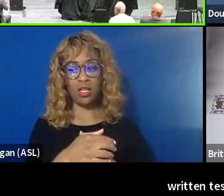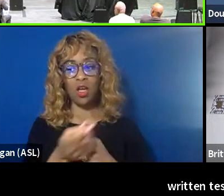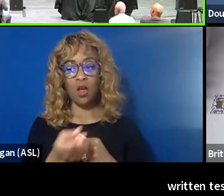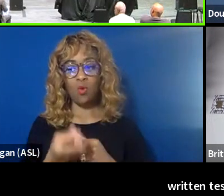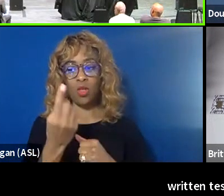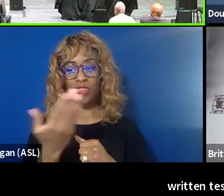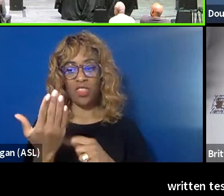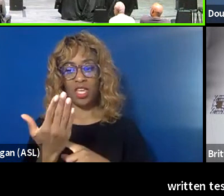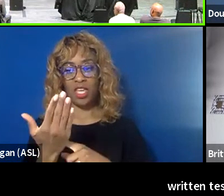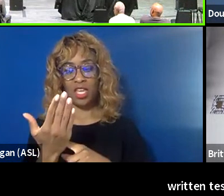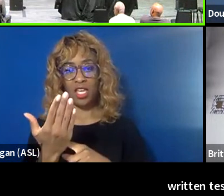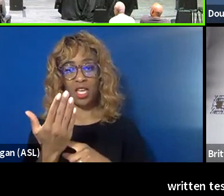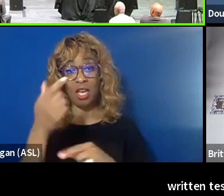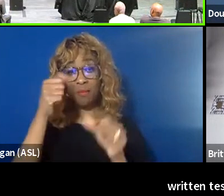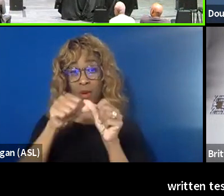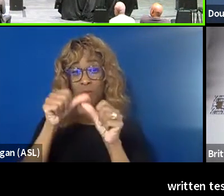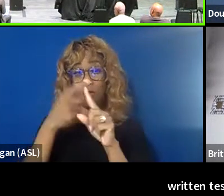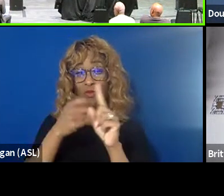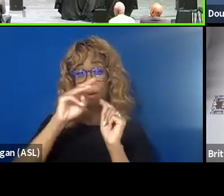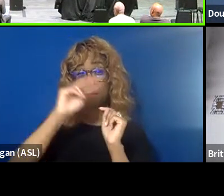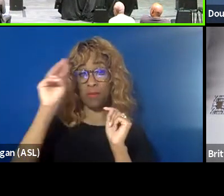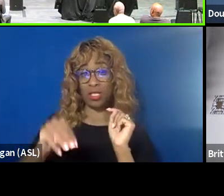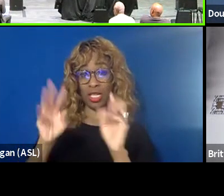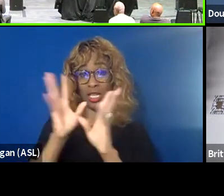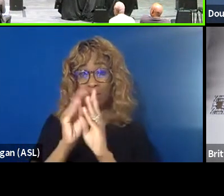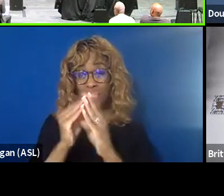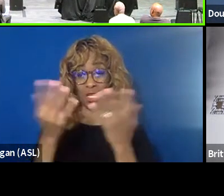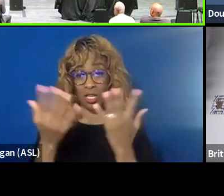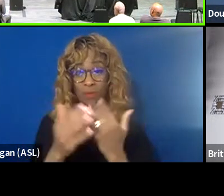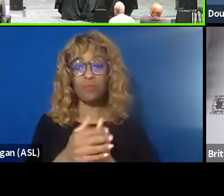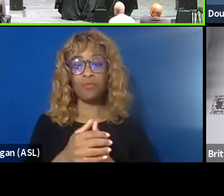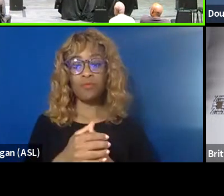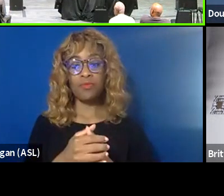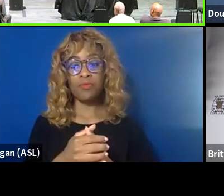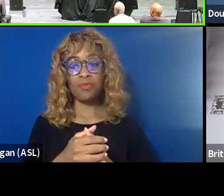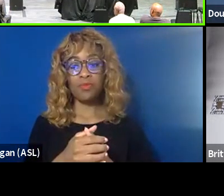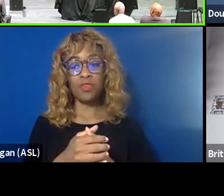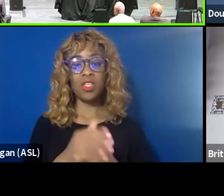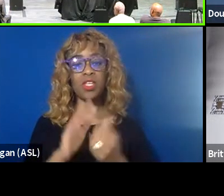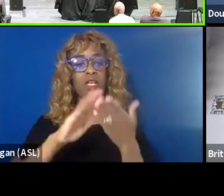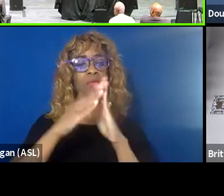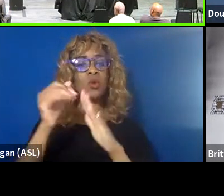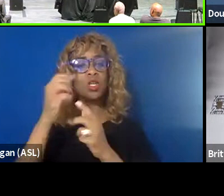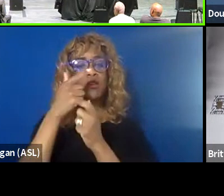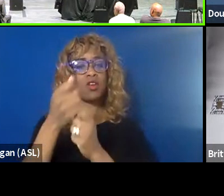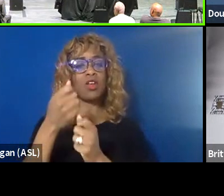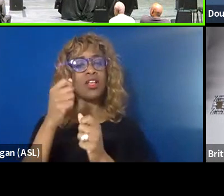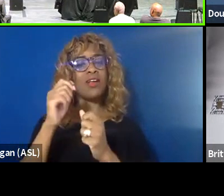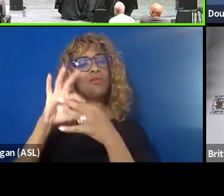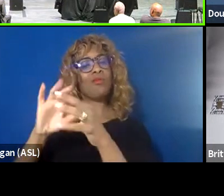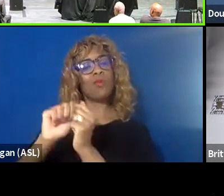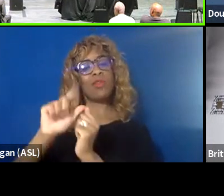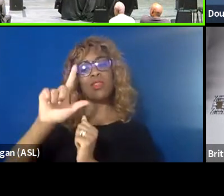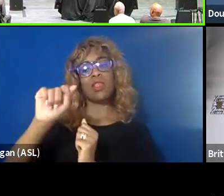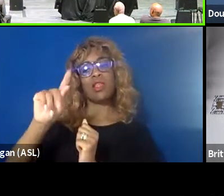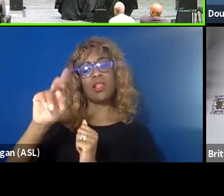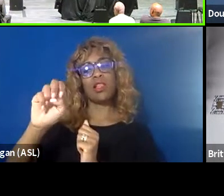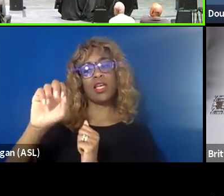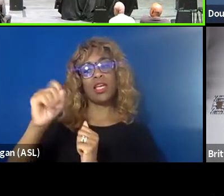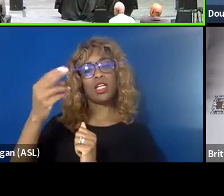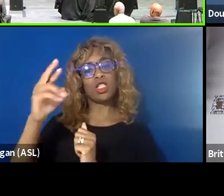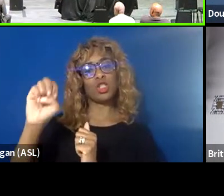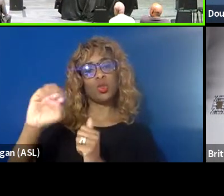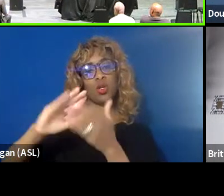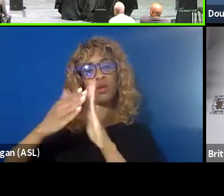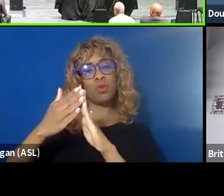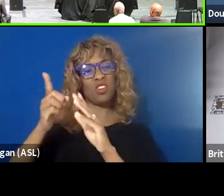that I remember from that Muskegon meeting was the community of interest in terms of lakeshore communities and the things that those communities share